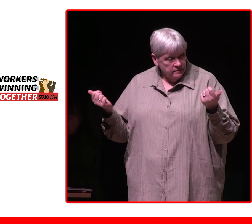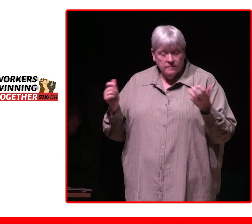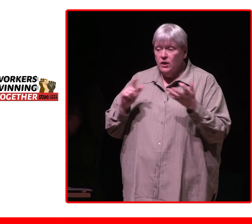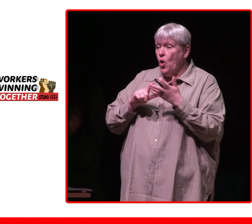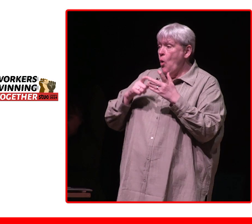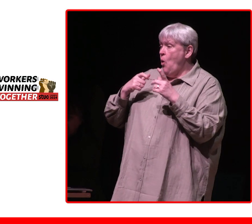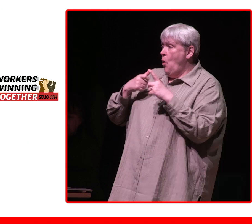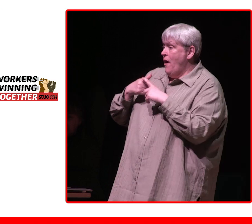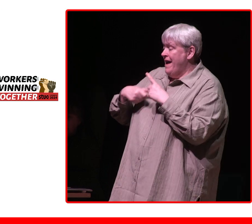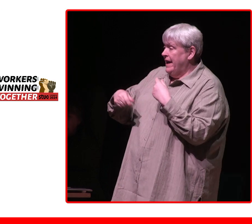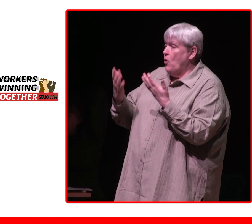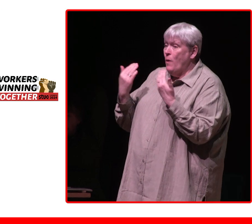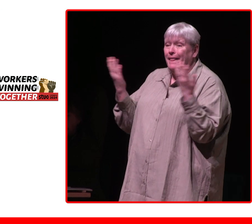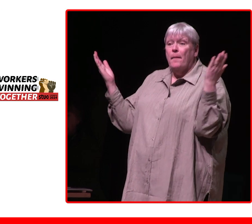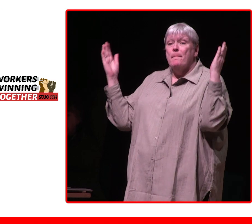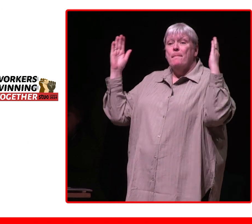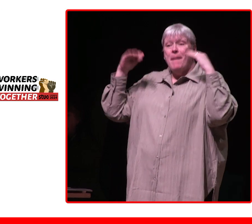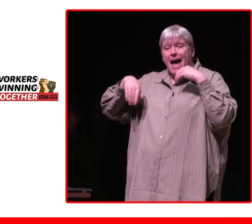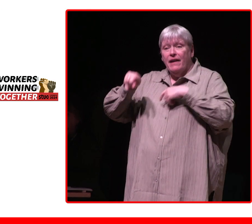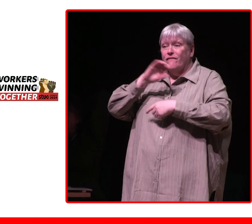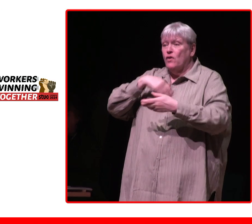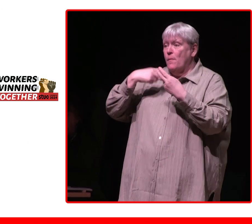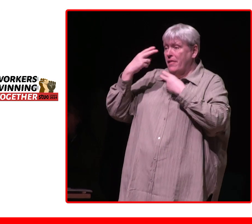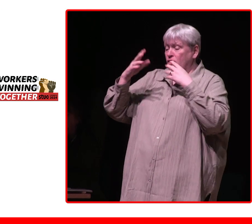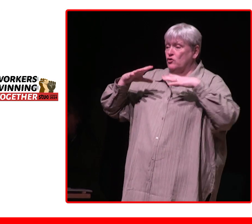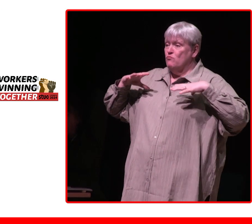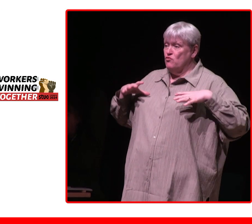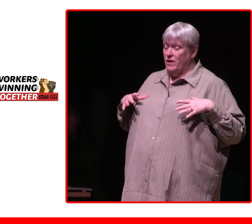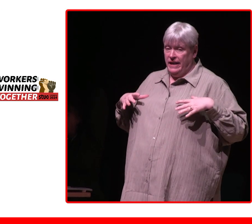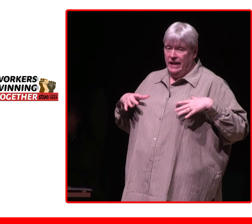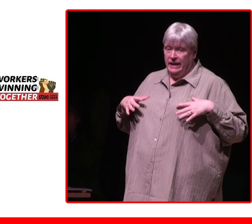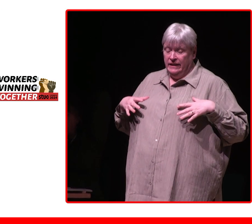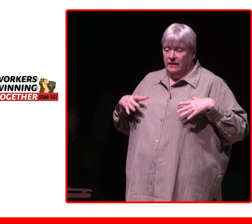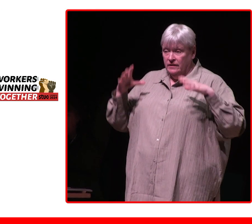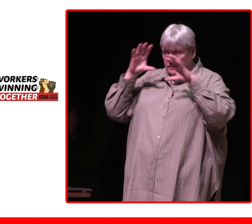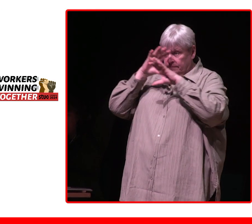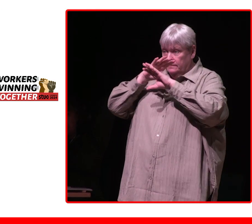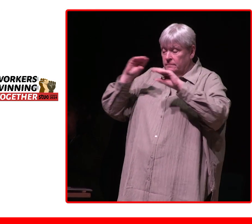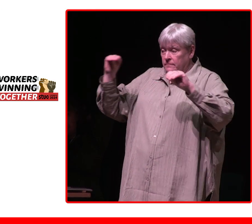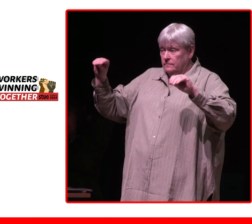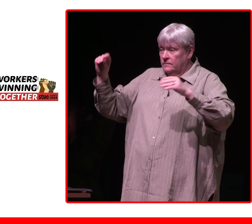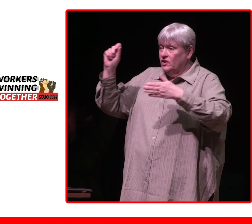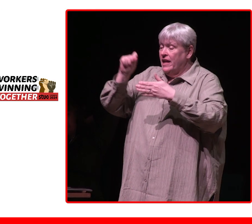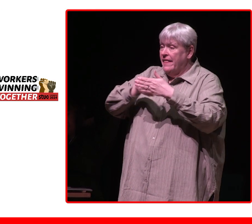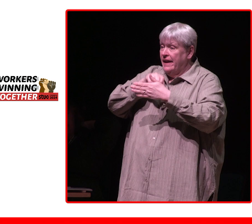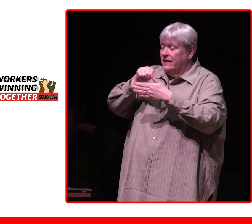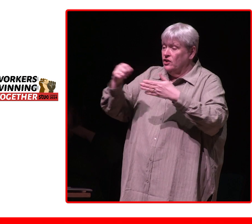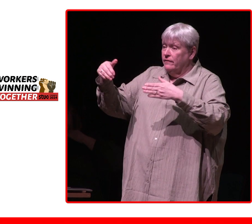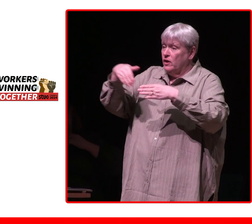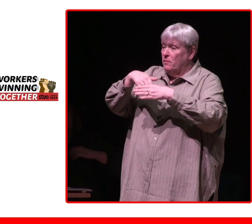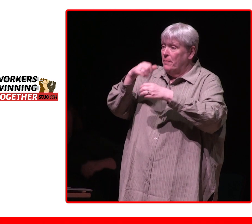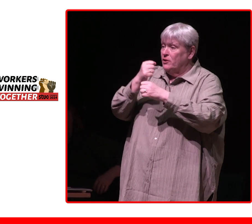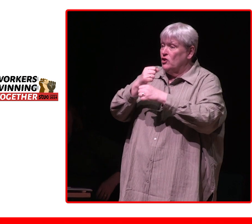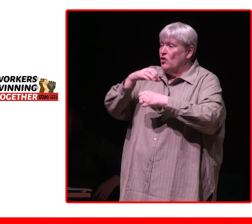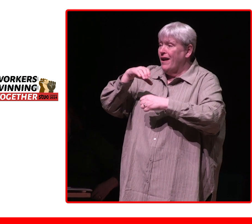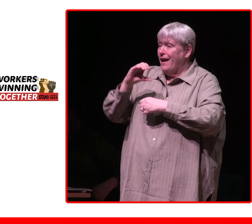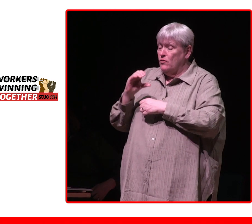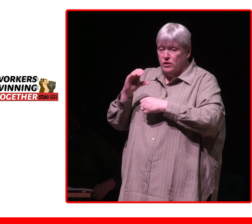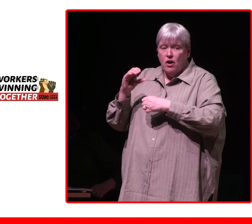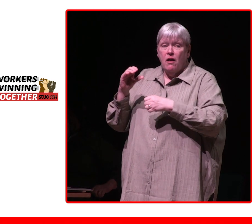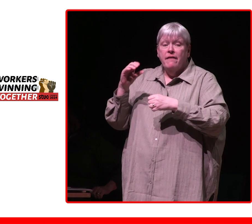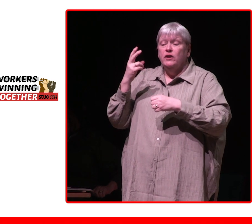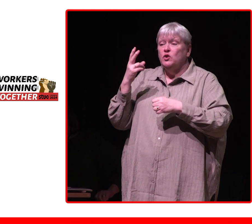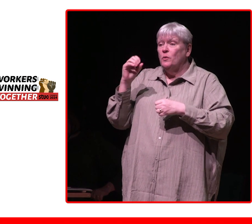Okay, delegates, welcome back from the lunch break. Congress, please note that the election for members of the General Council for